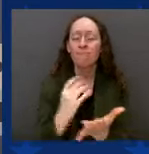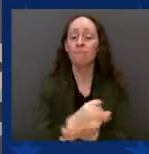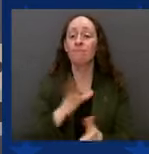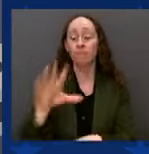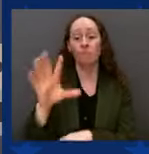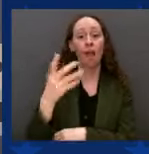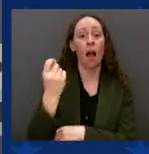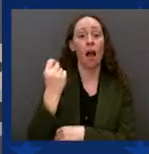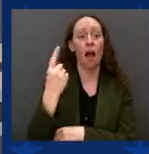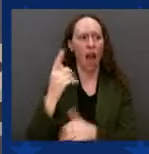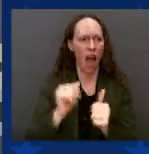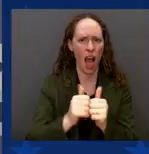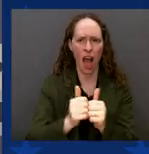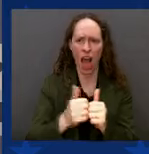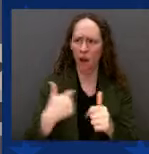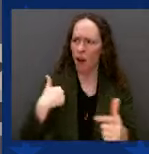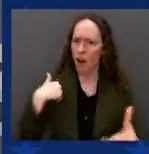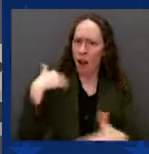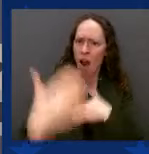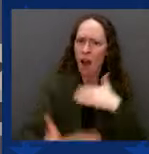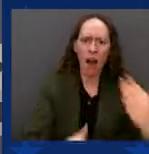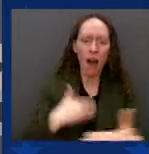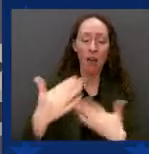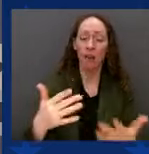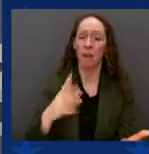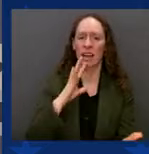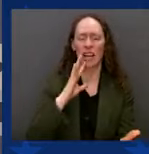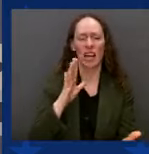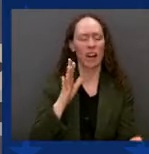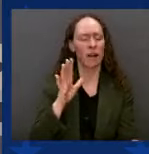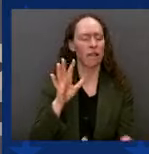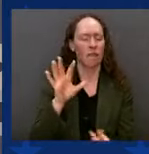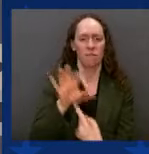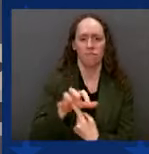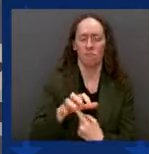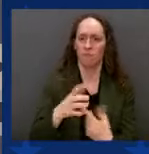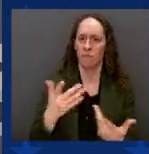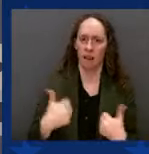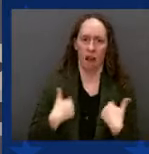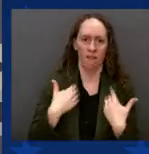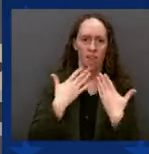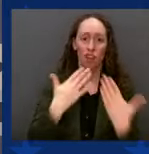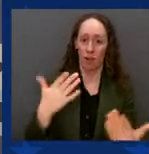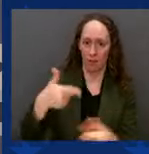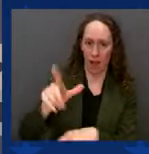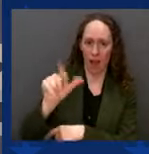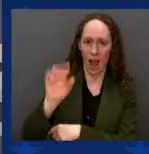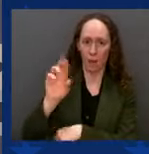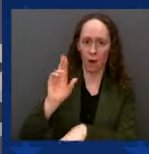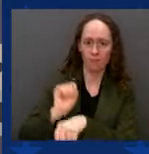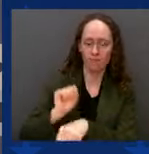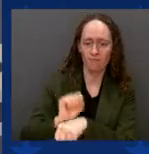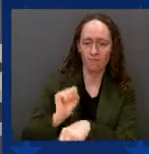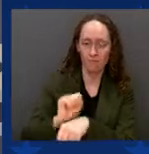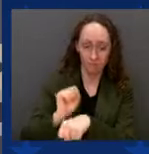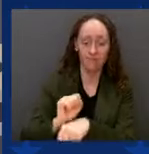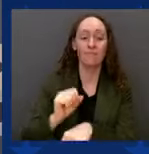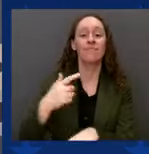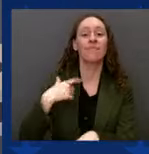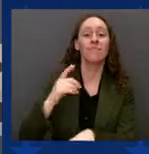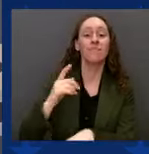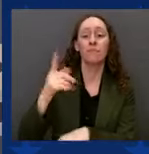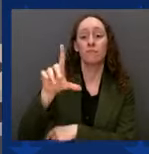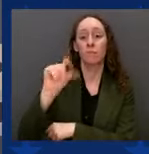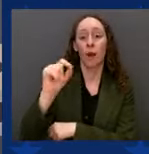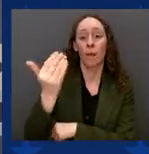I graduated from high school in 2015, and by the age of 19, I started work in non-union construction. I then joined the